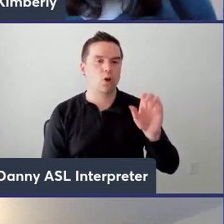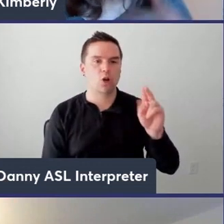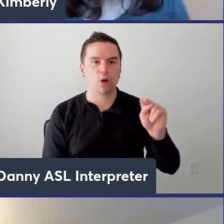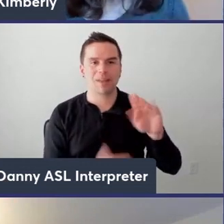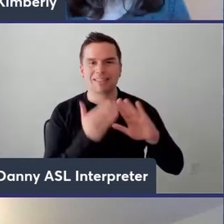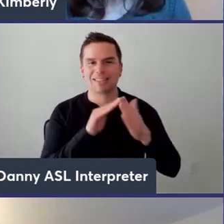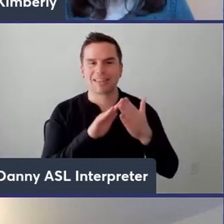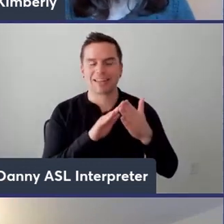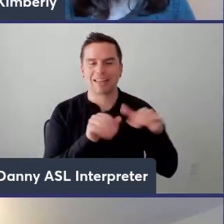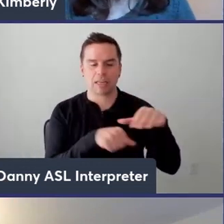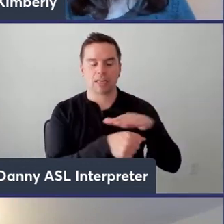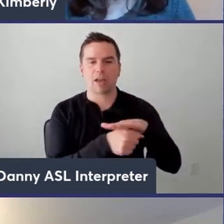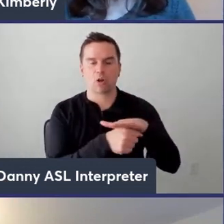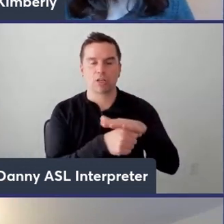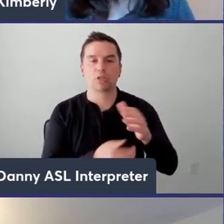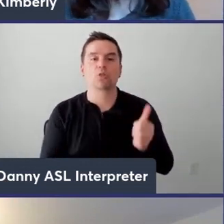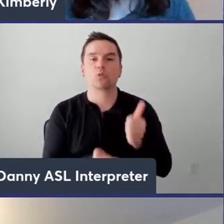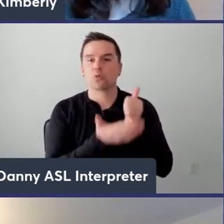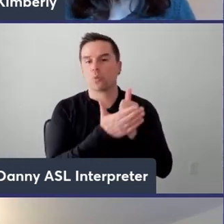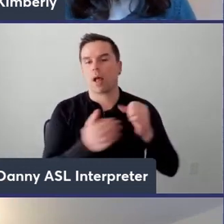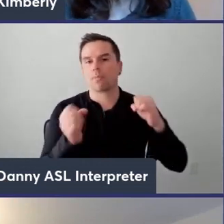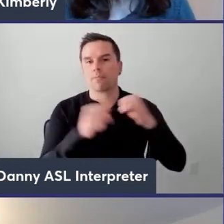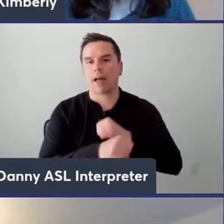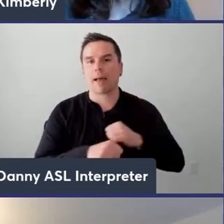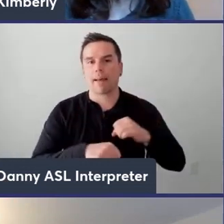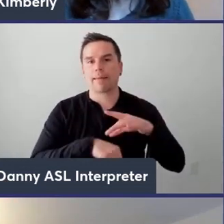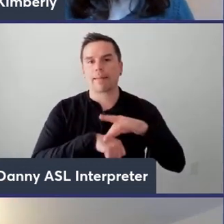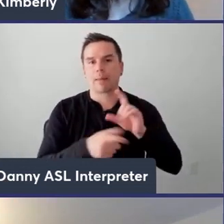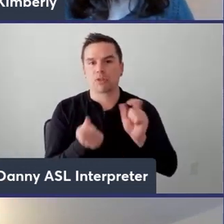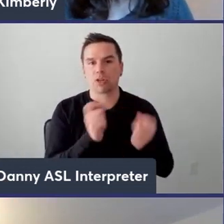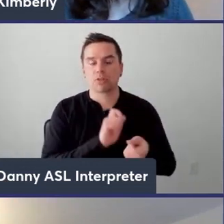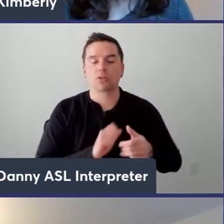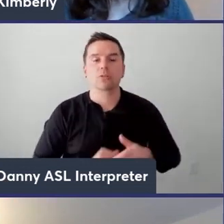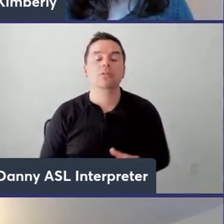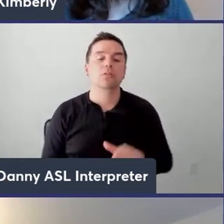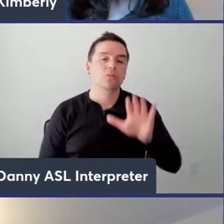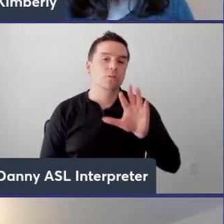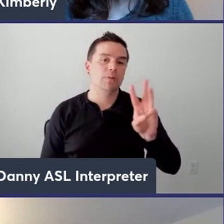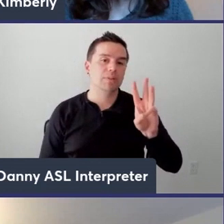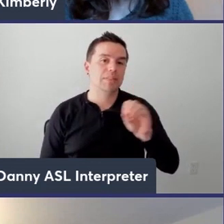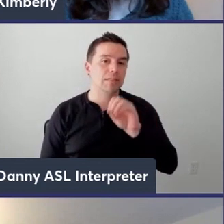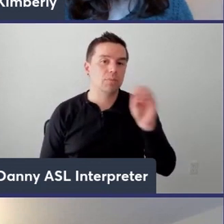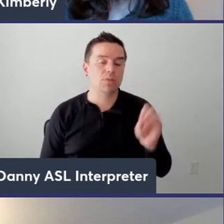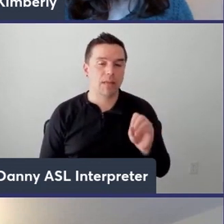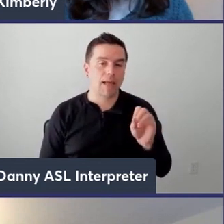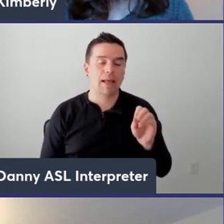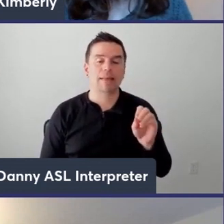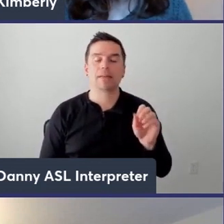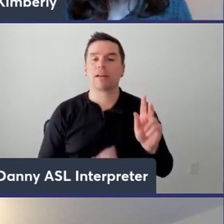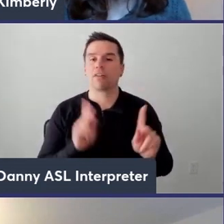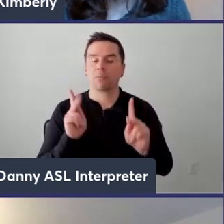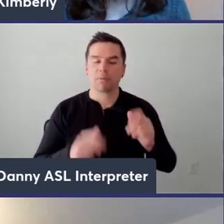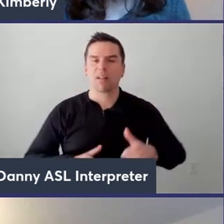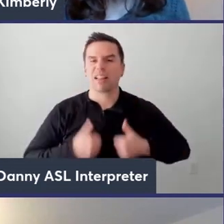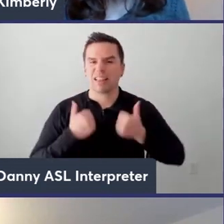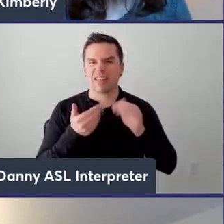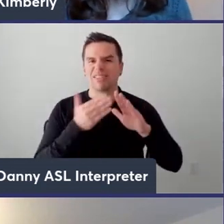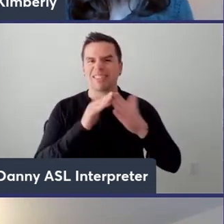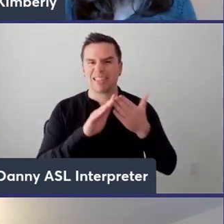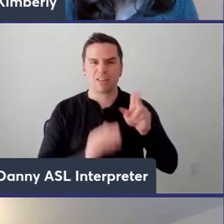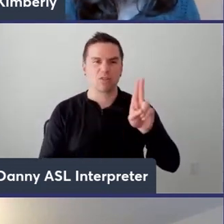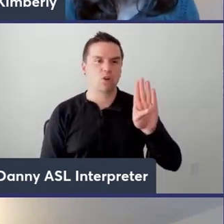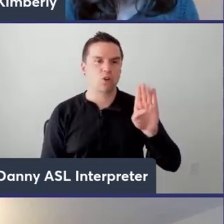fight climate change. So around 60% of the world's population actually lives in cities and urban areas today, and that's actually